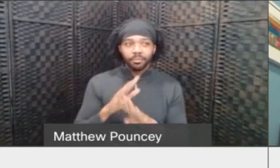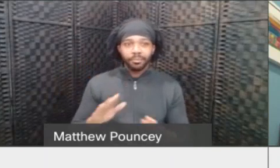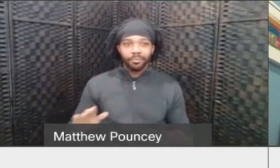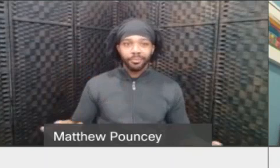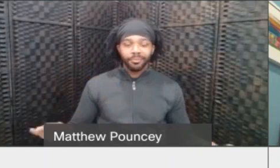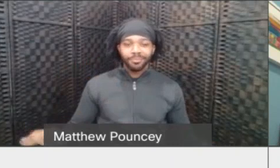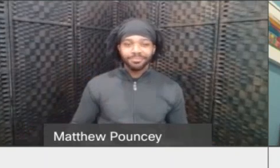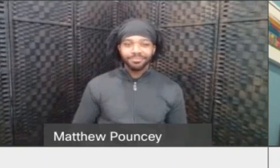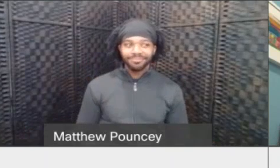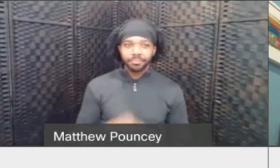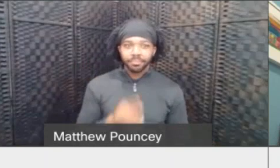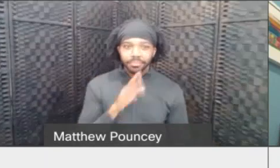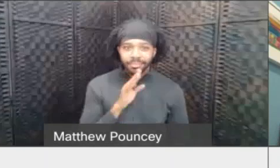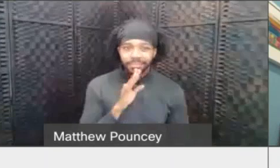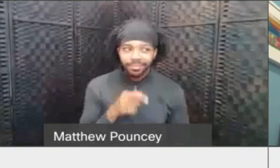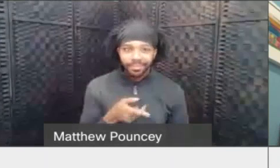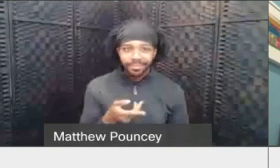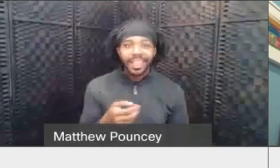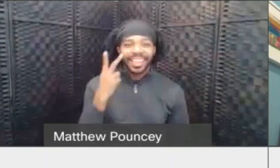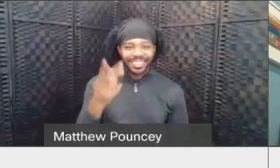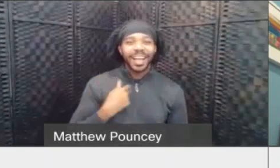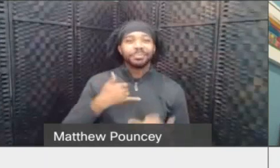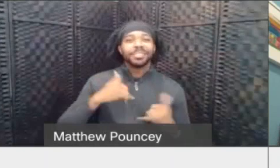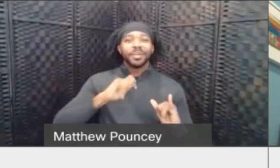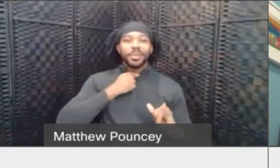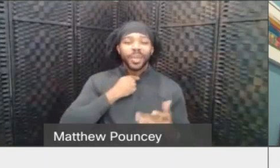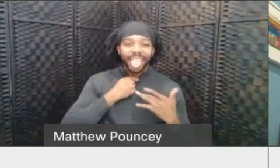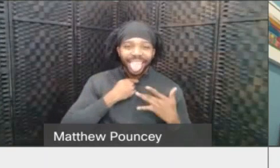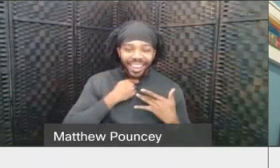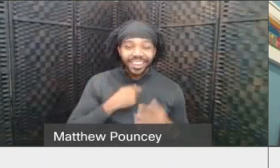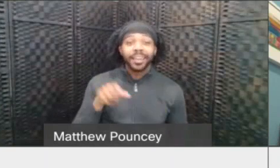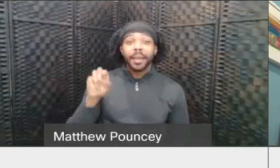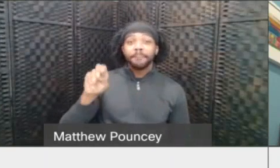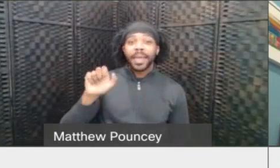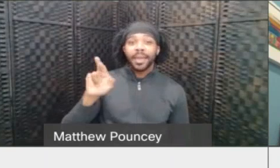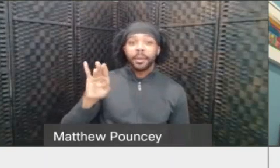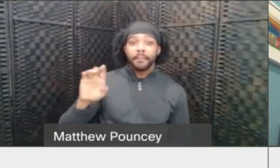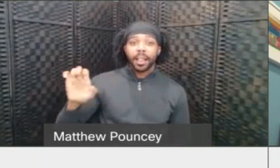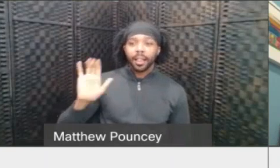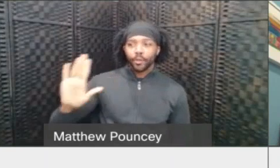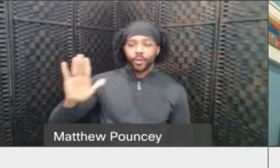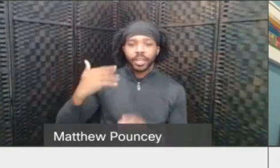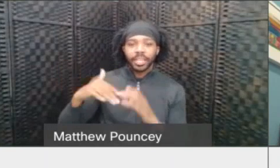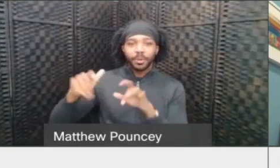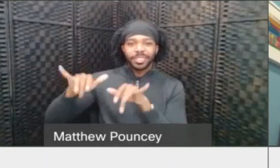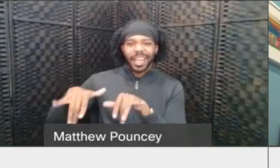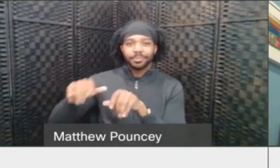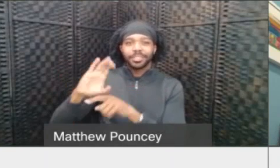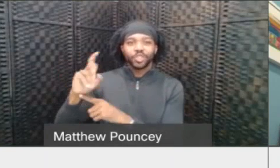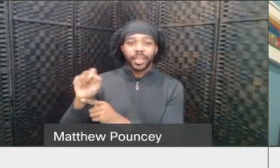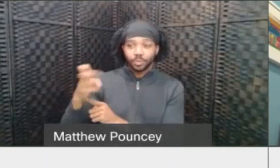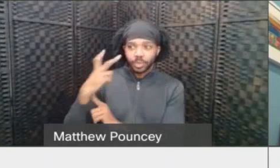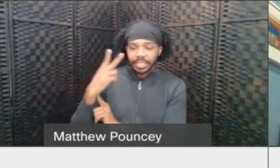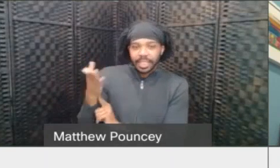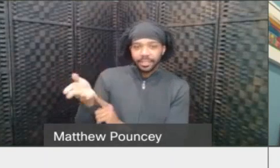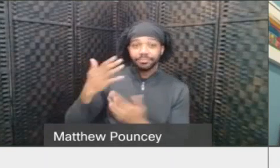muted. So Maribel has put her email address in the chat, and once again, but this time so she can hear, thank